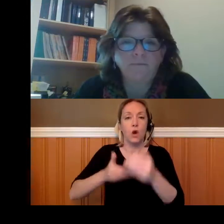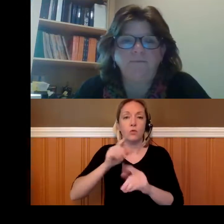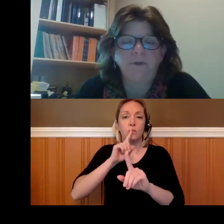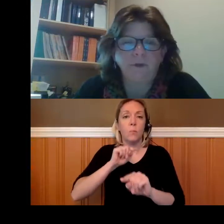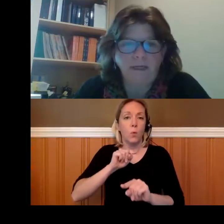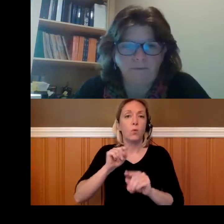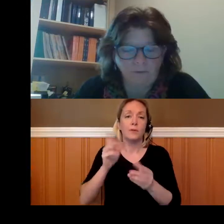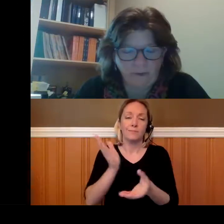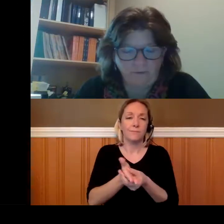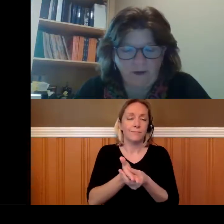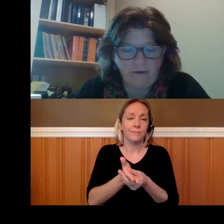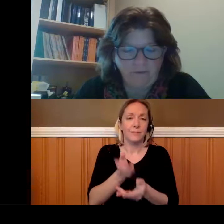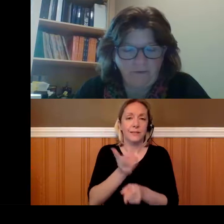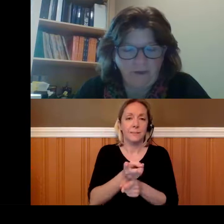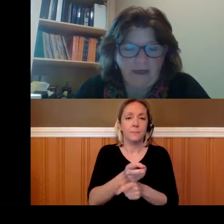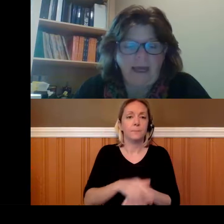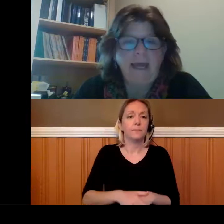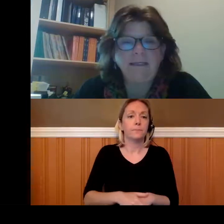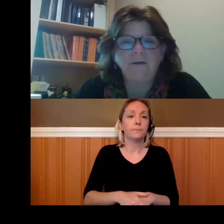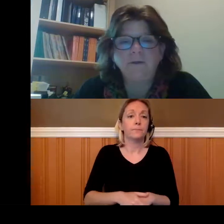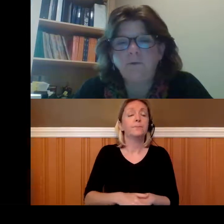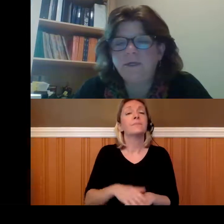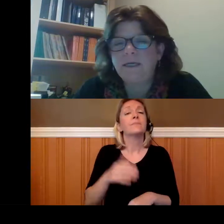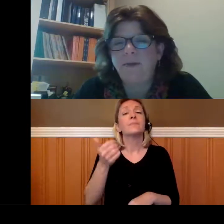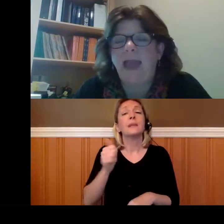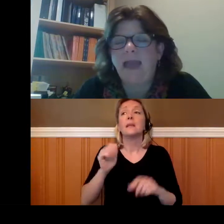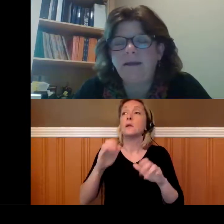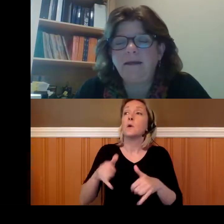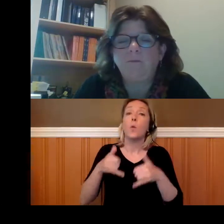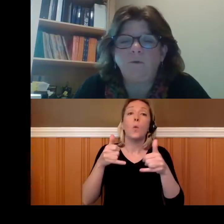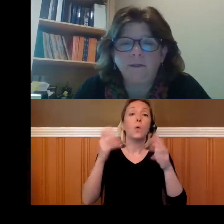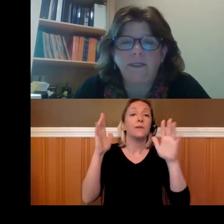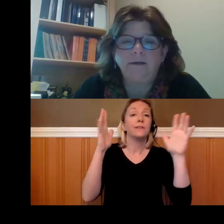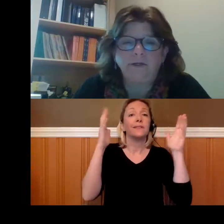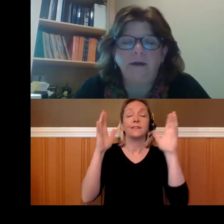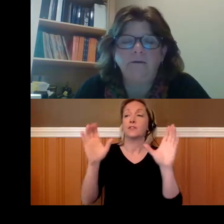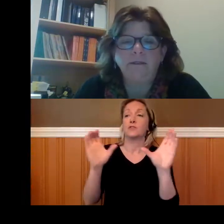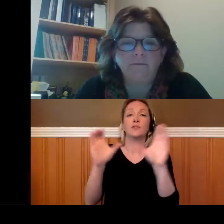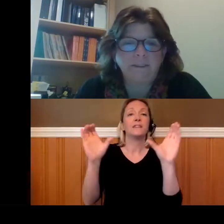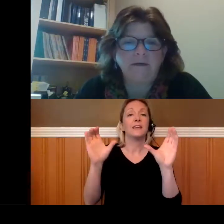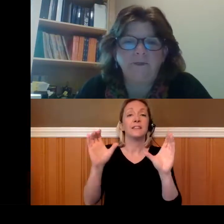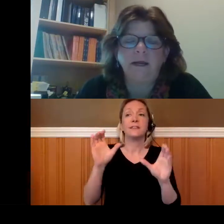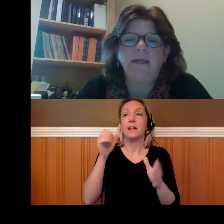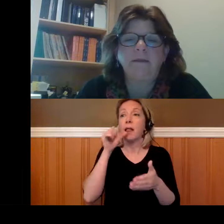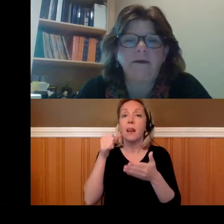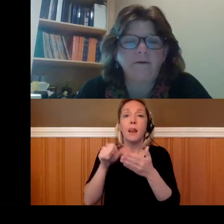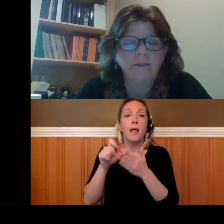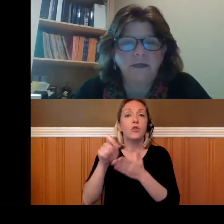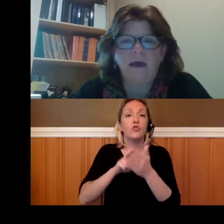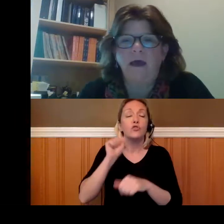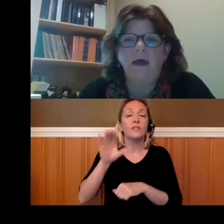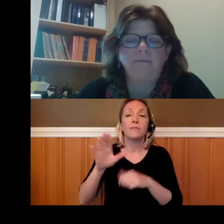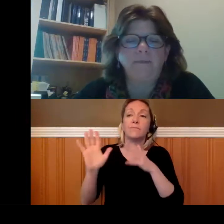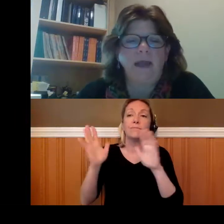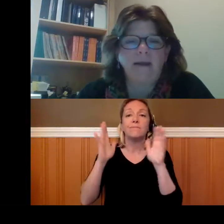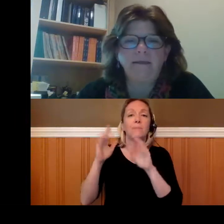in your file. It's also important to keep any awards that your child receives or any letters, anything